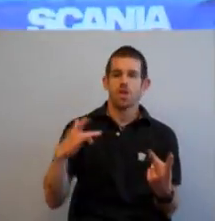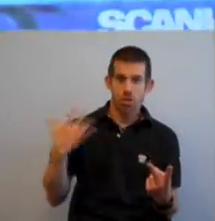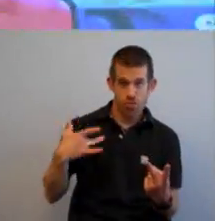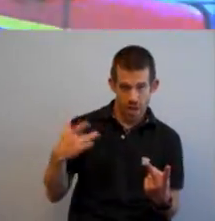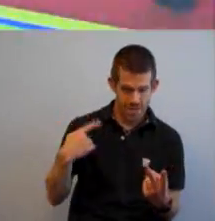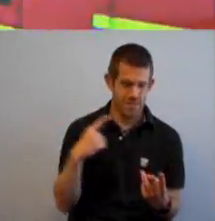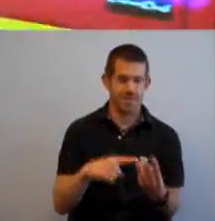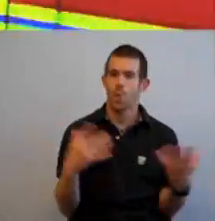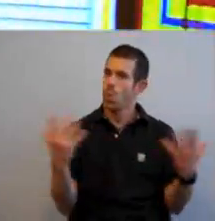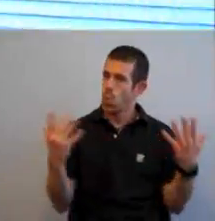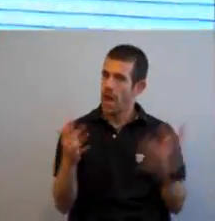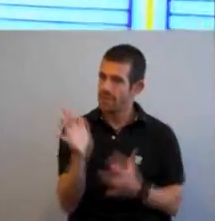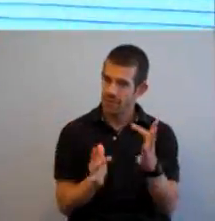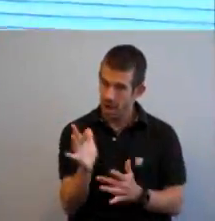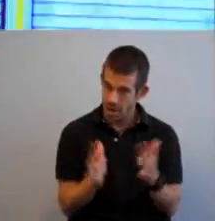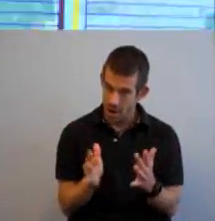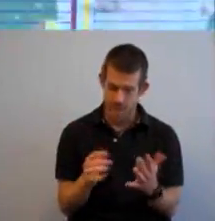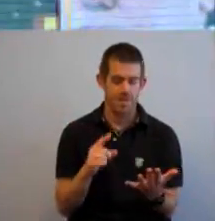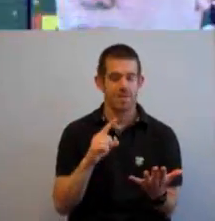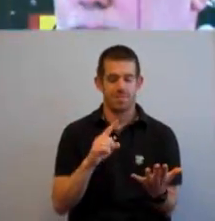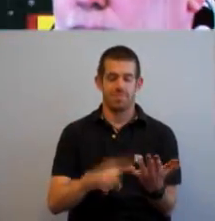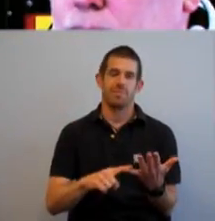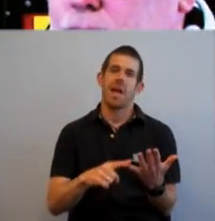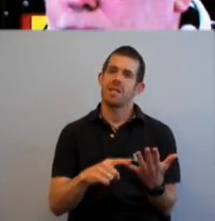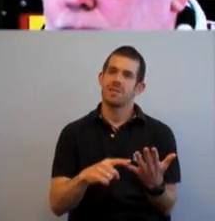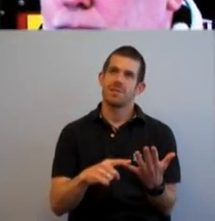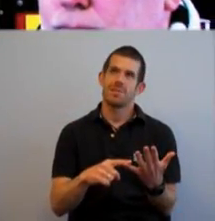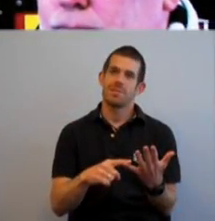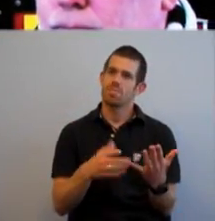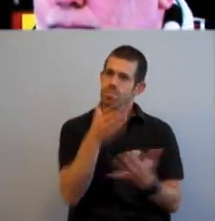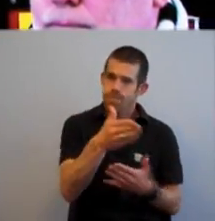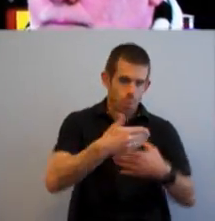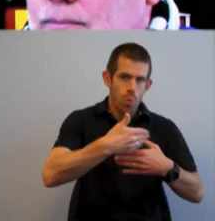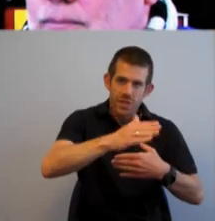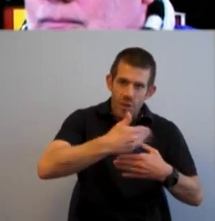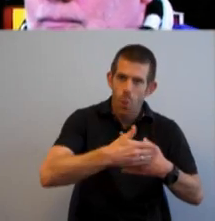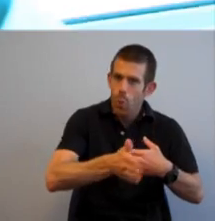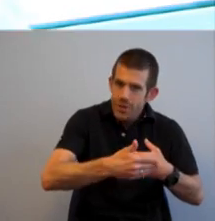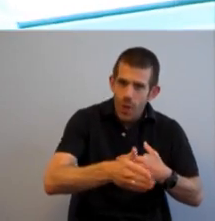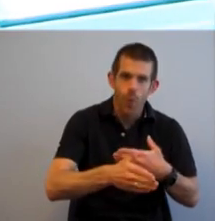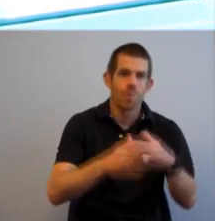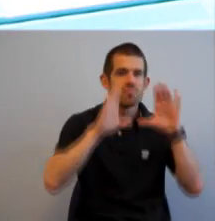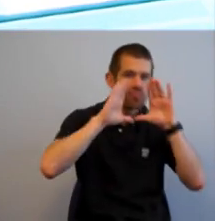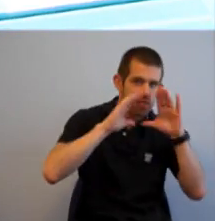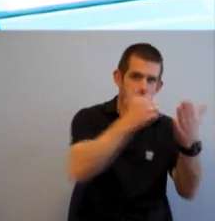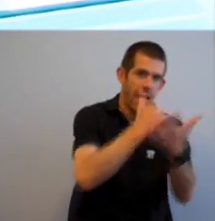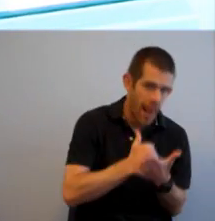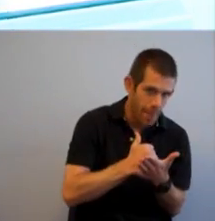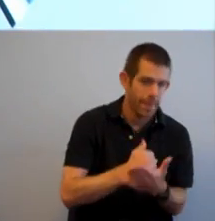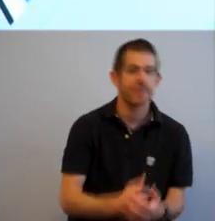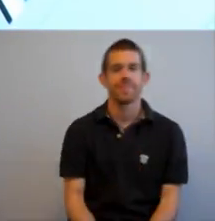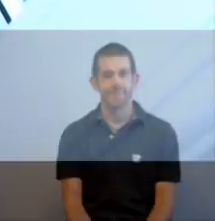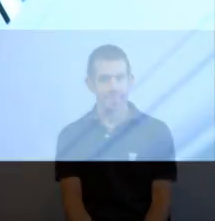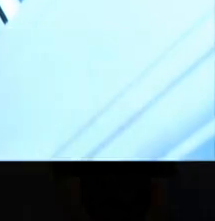fire. If you feel the fire is developing, then it's important to make sure you go to any openable window